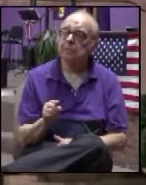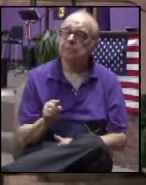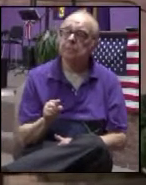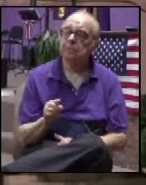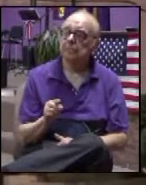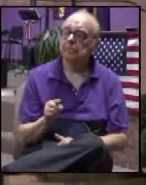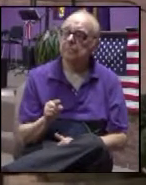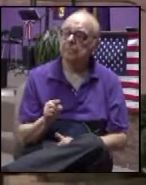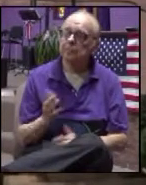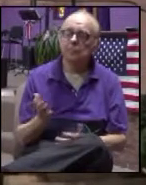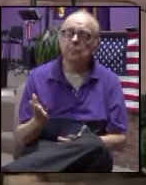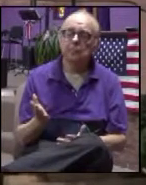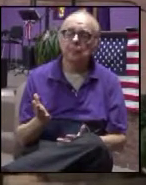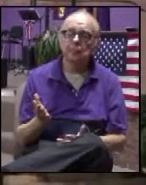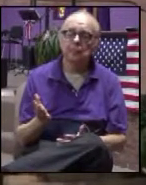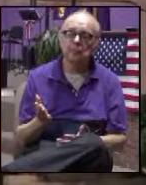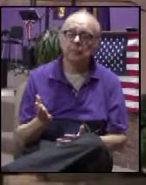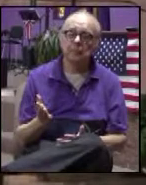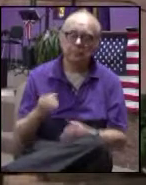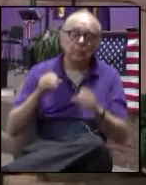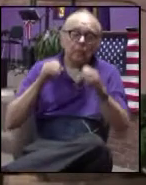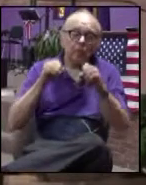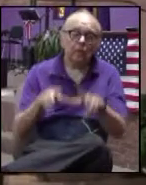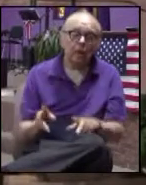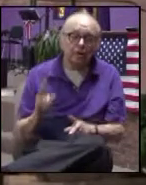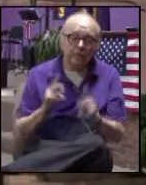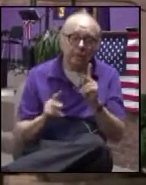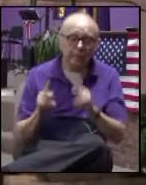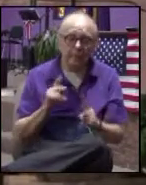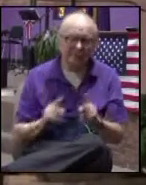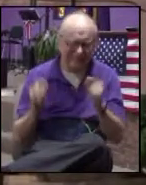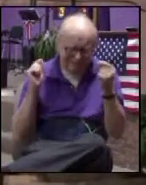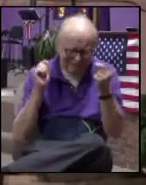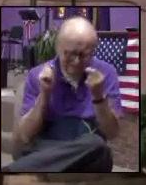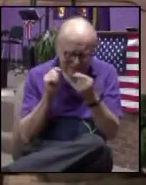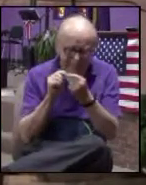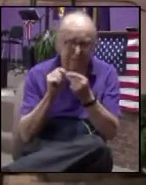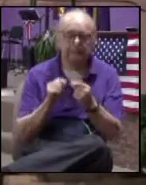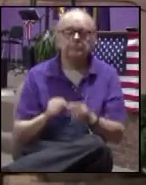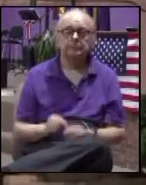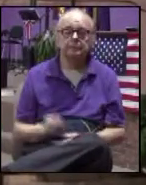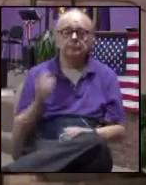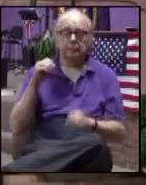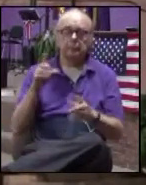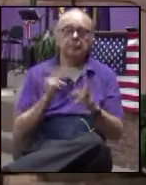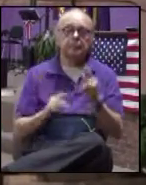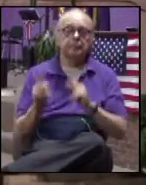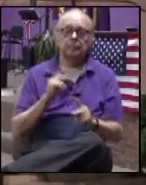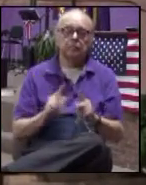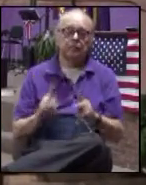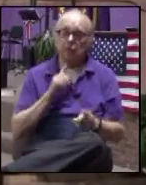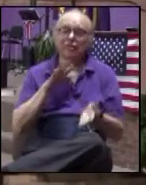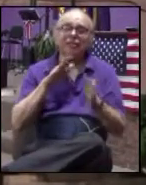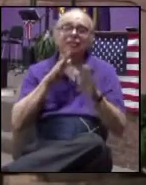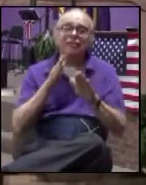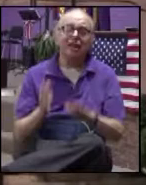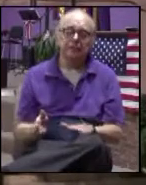Huh? The lost. Exactly. Lost people are